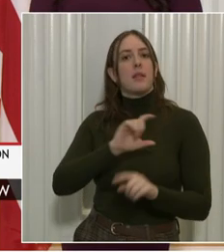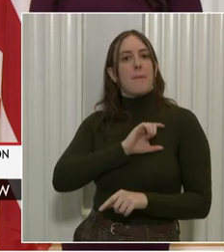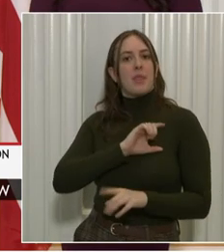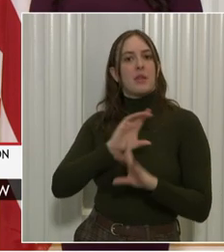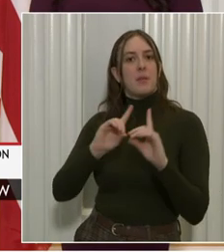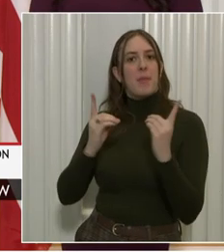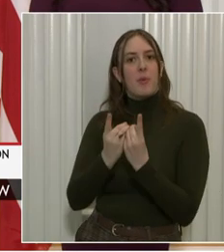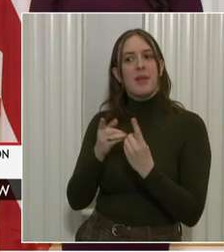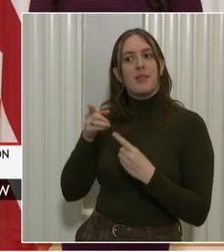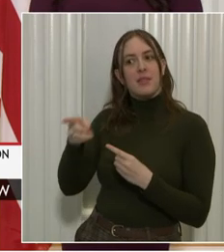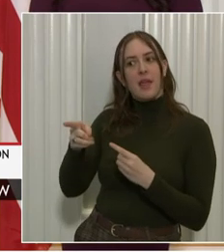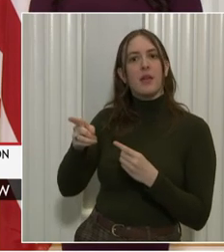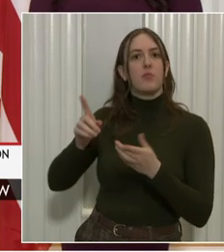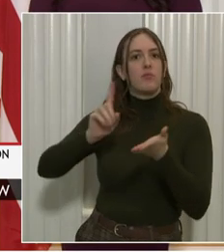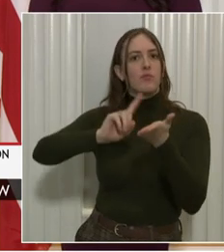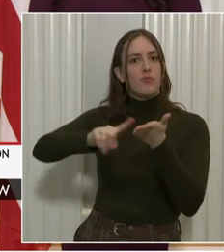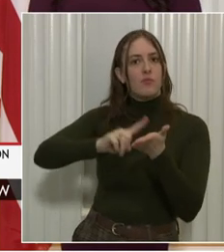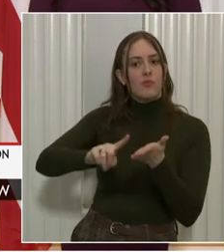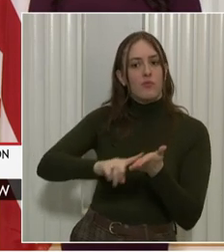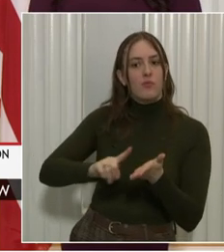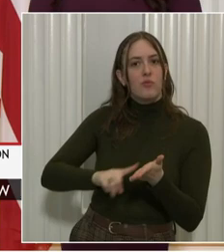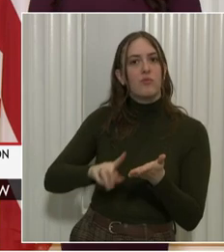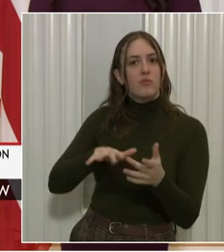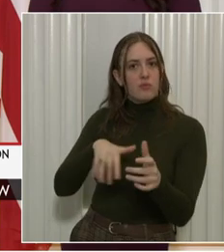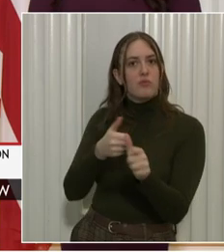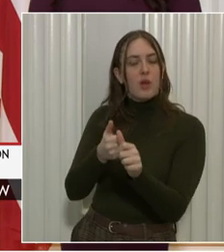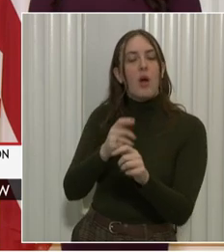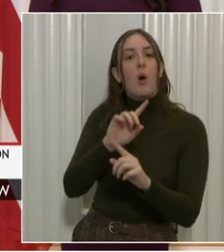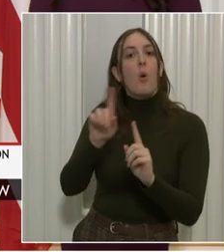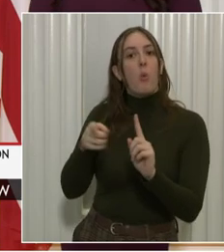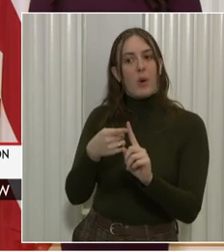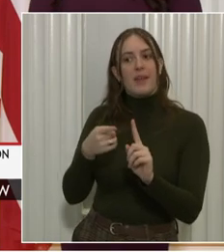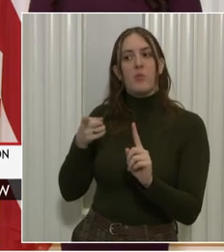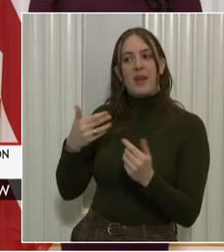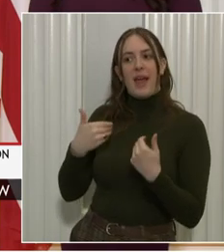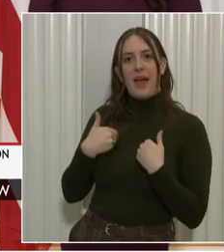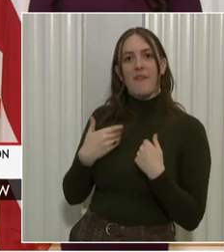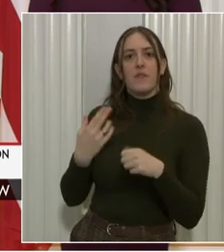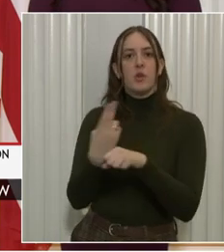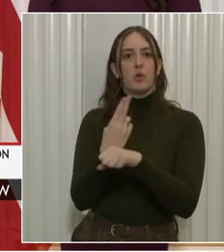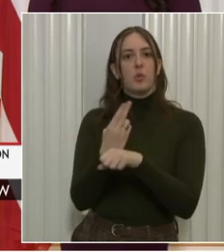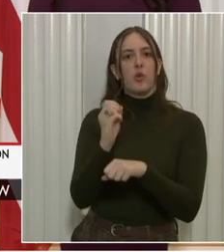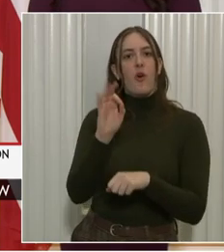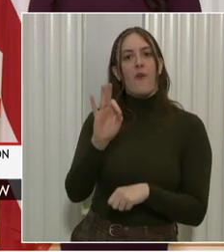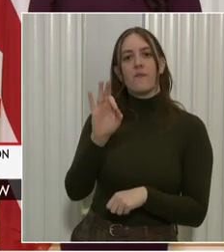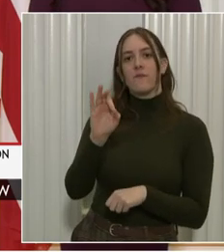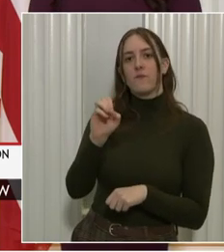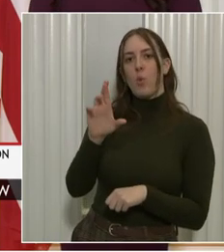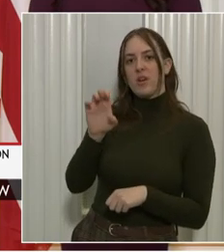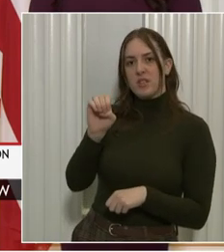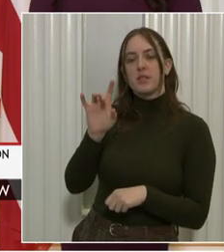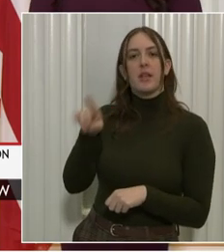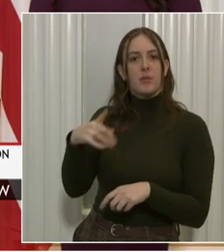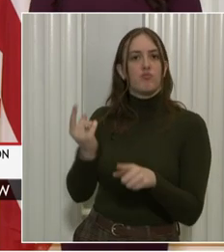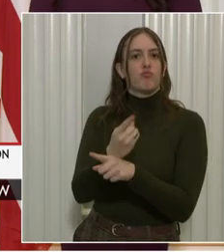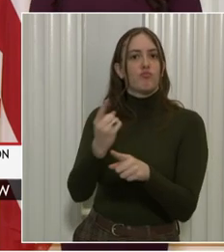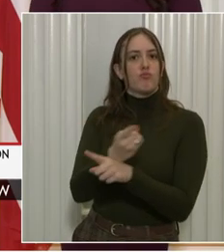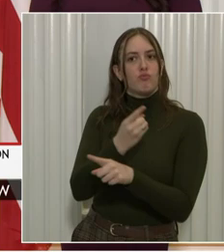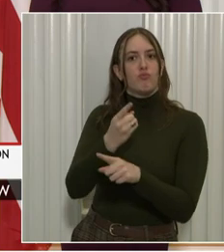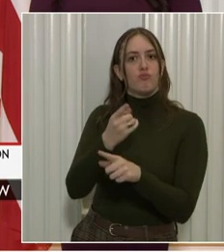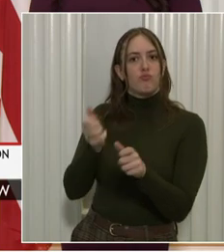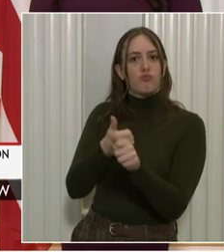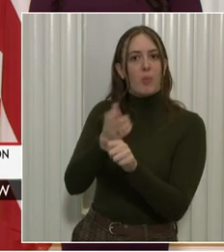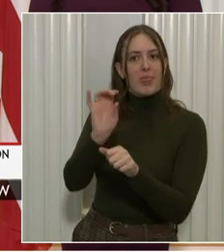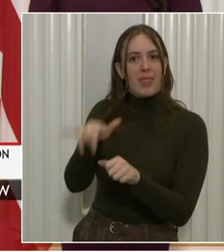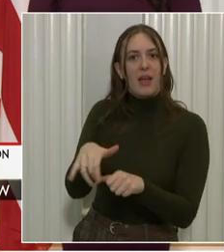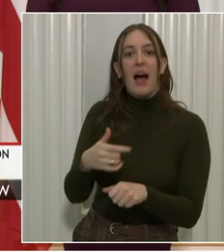is following its investigation when there is a use of force, and I really can't say anything about the particulars. Chief